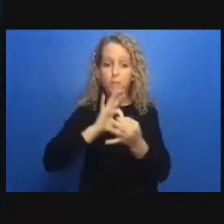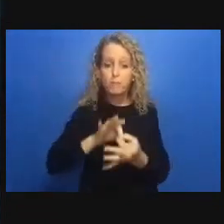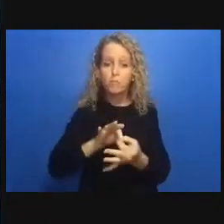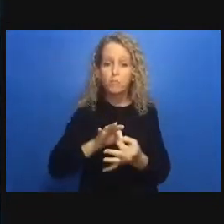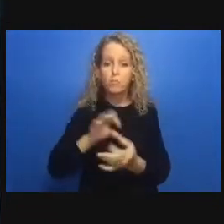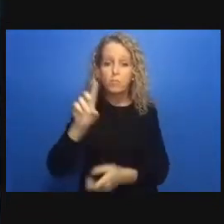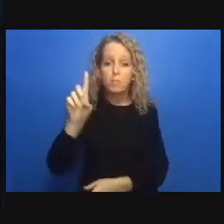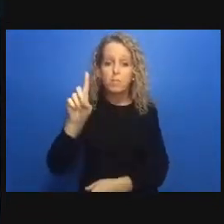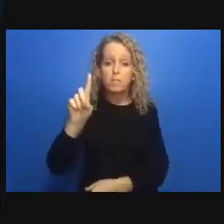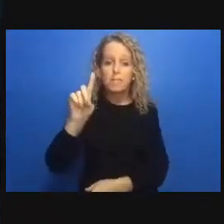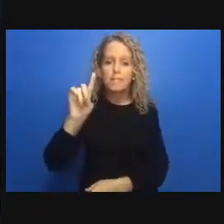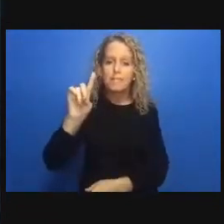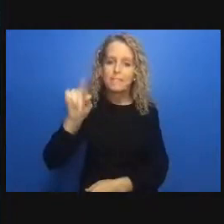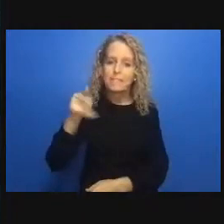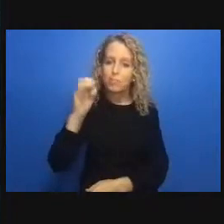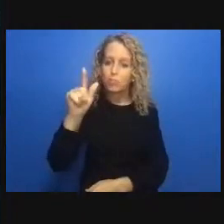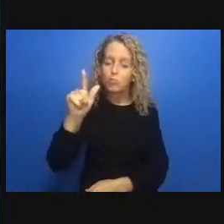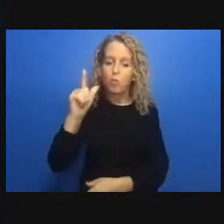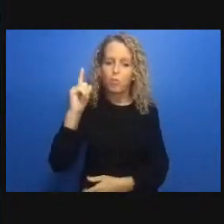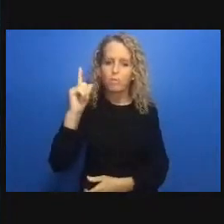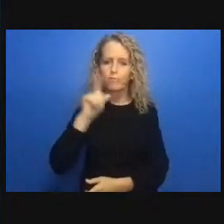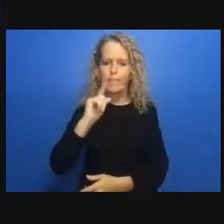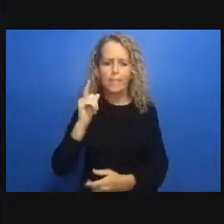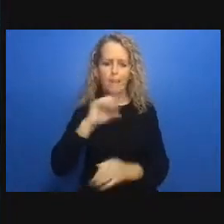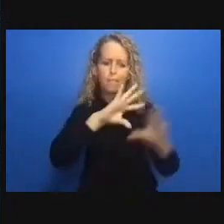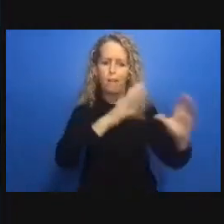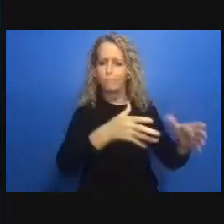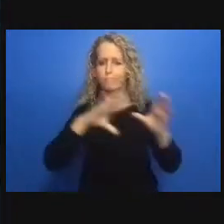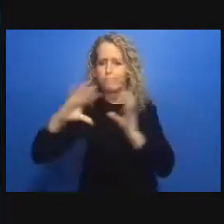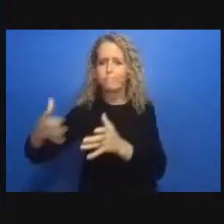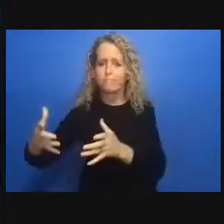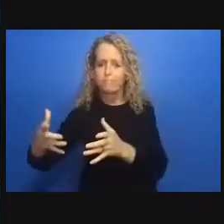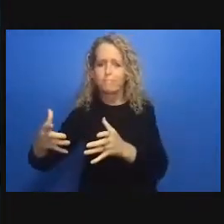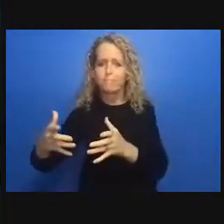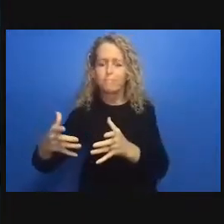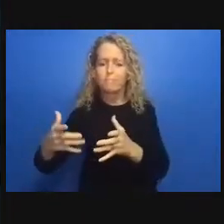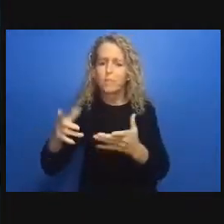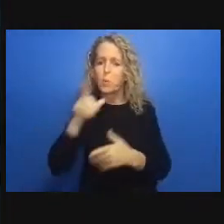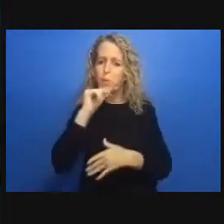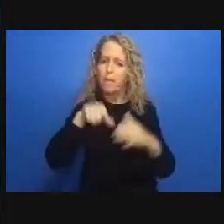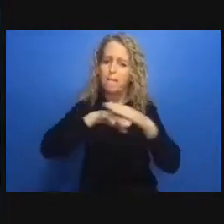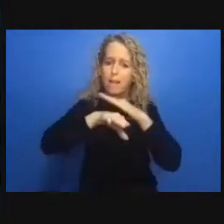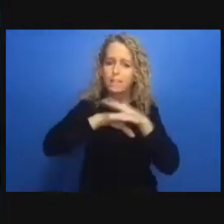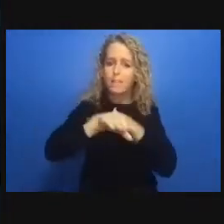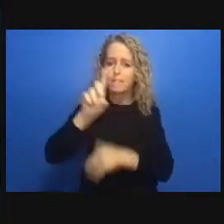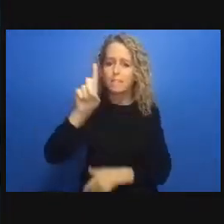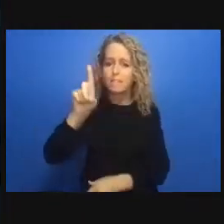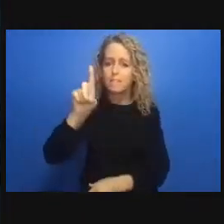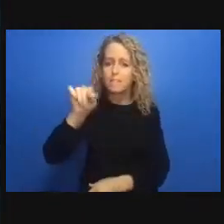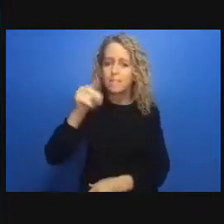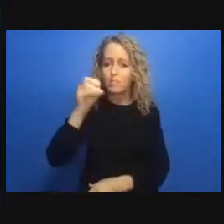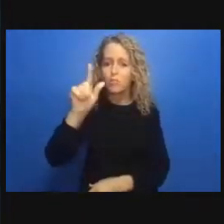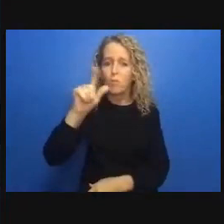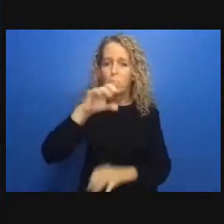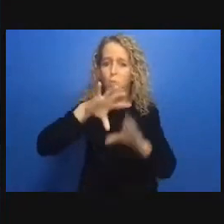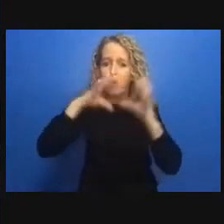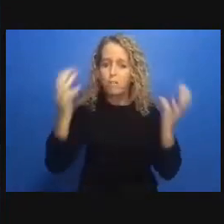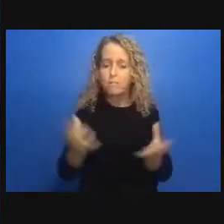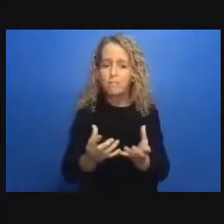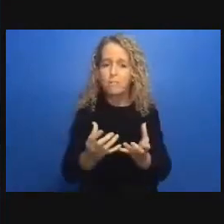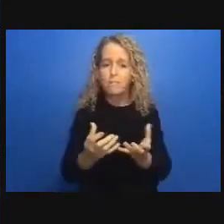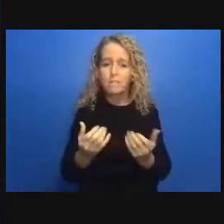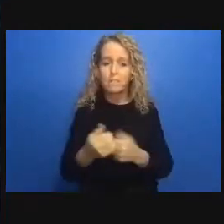and access to the digital world. If you imagine for a moment living in a world without